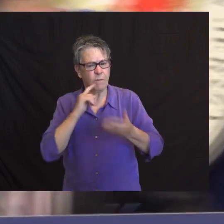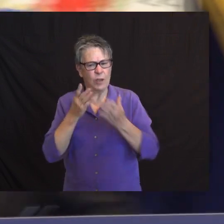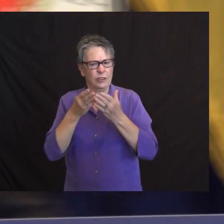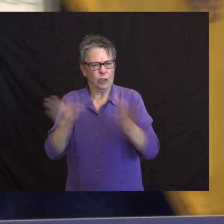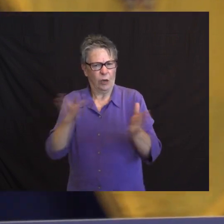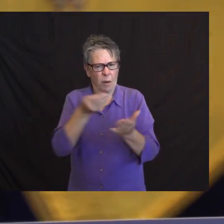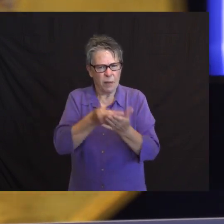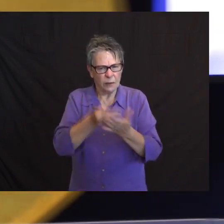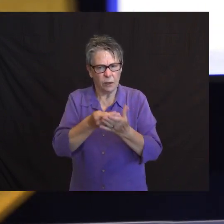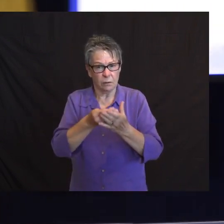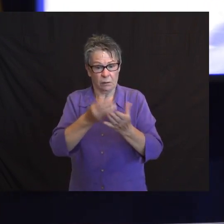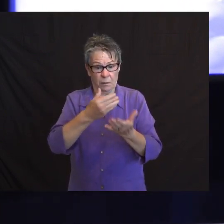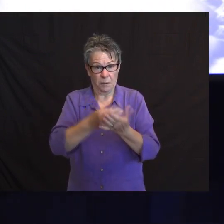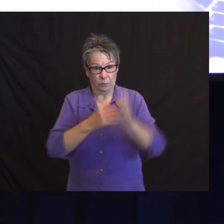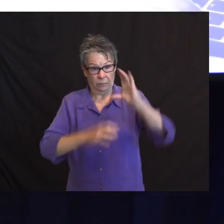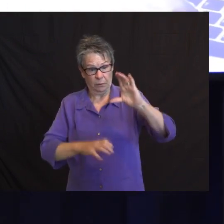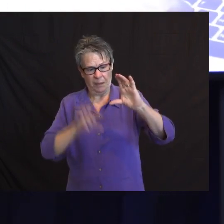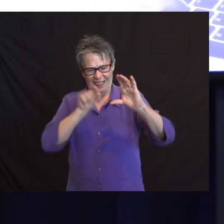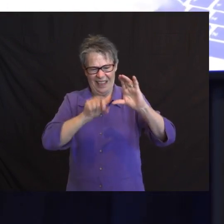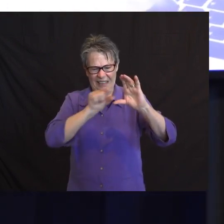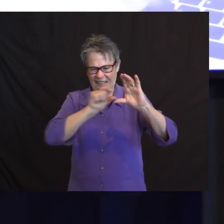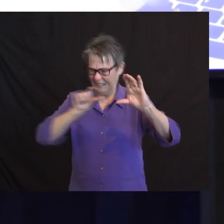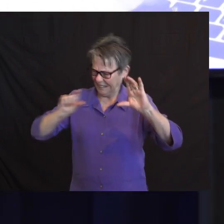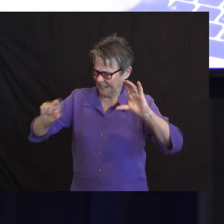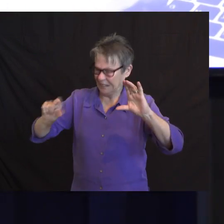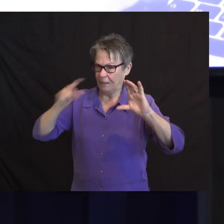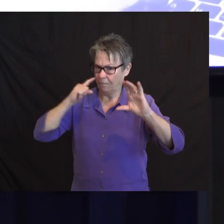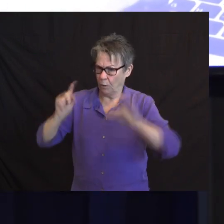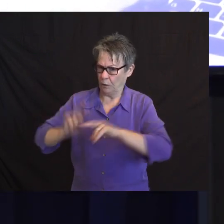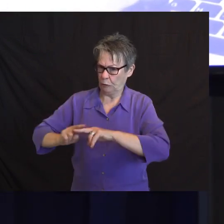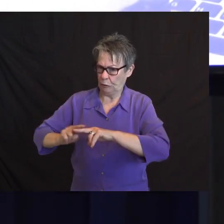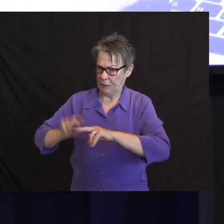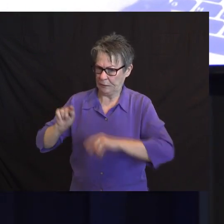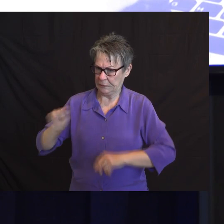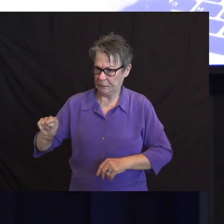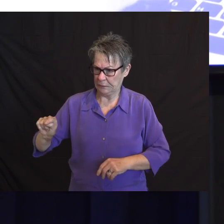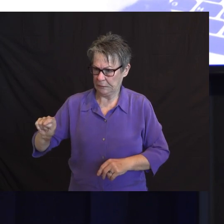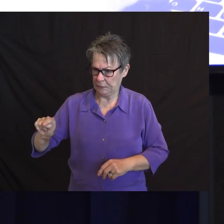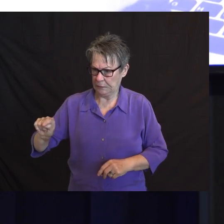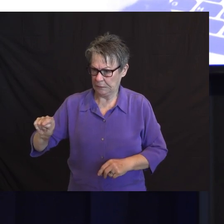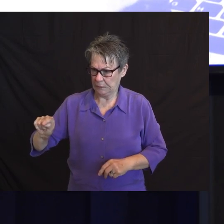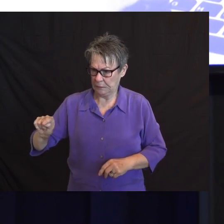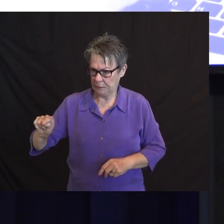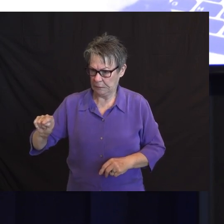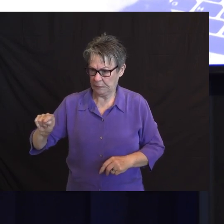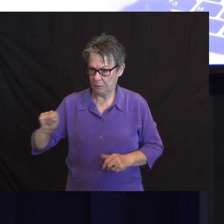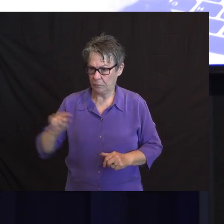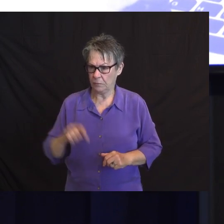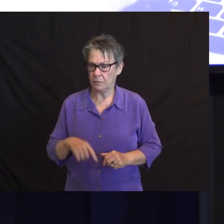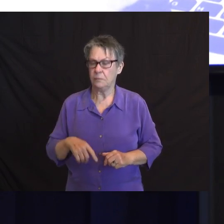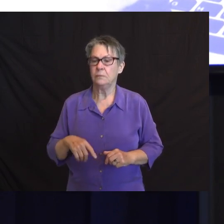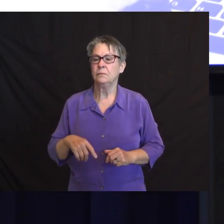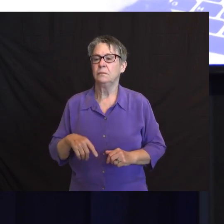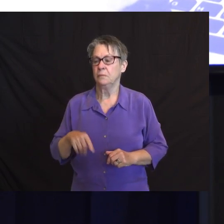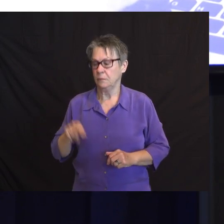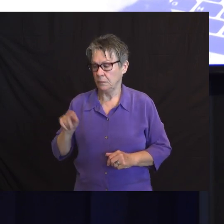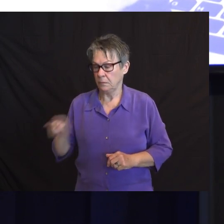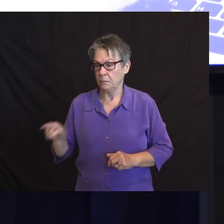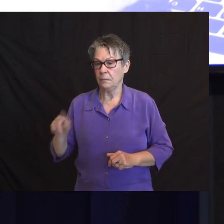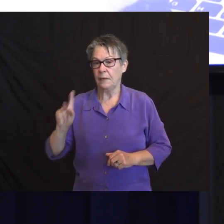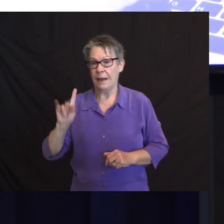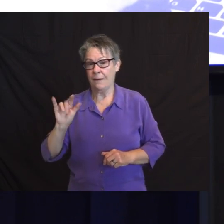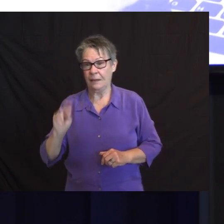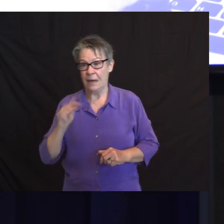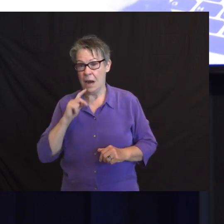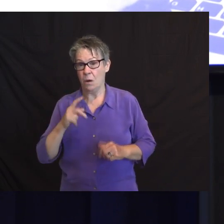say, obviously, as the governor just said, on the federal side, that is critical. Certainly investing in New Jersey